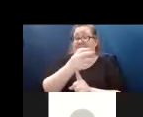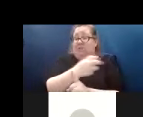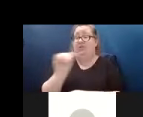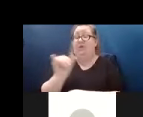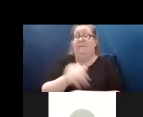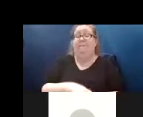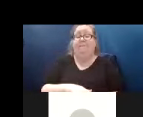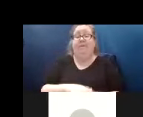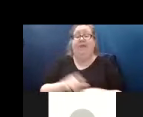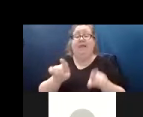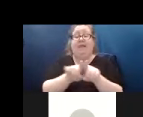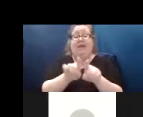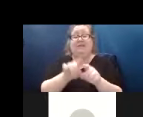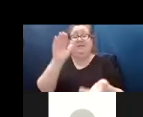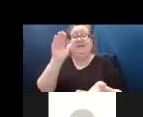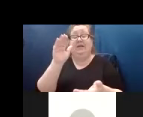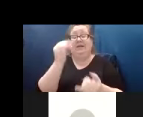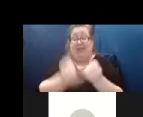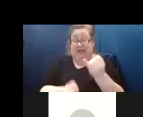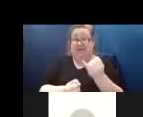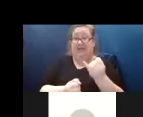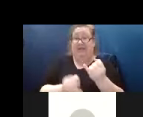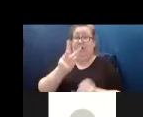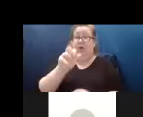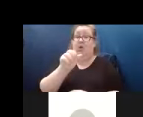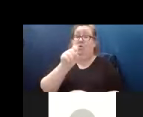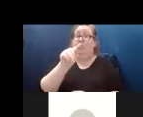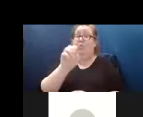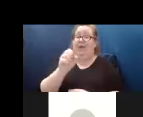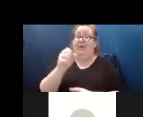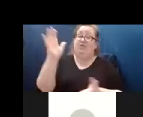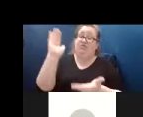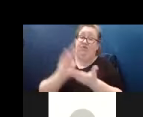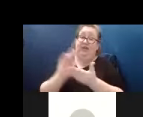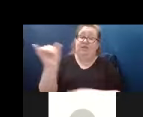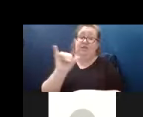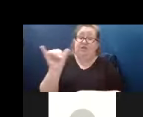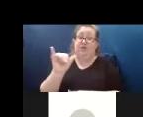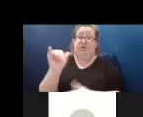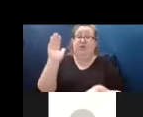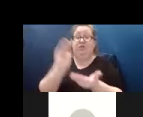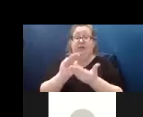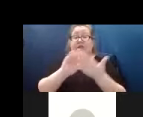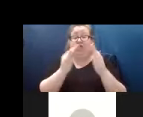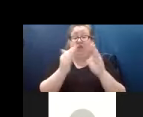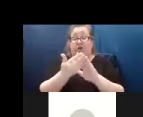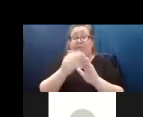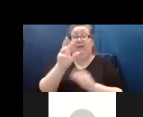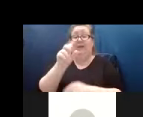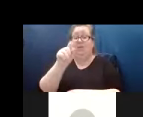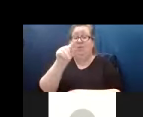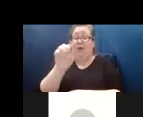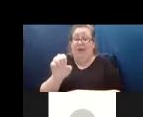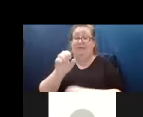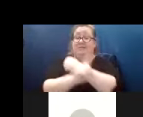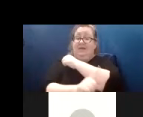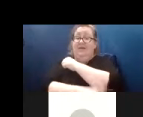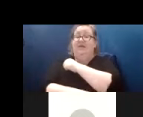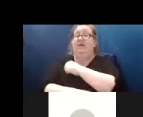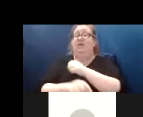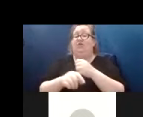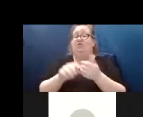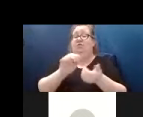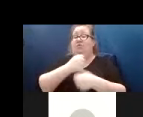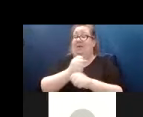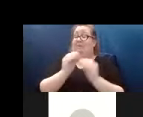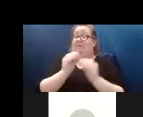too. We want to find ways to reduce community wastes. That creates cleaner streets. It reduces